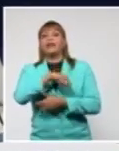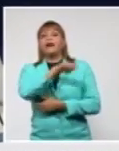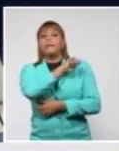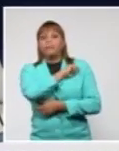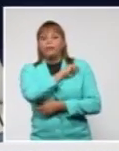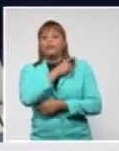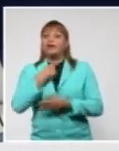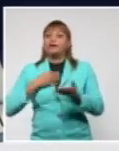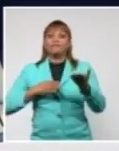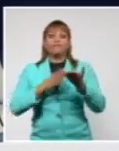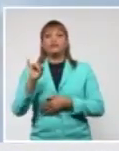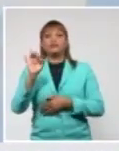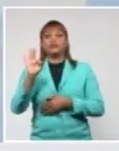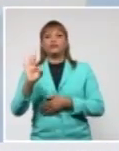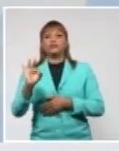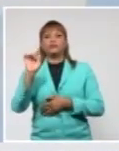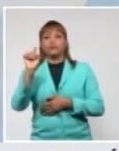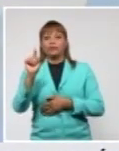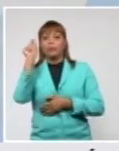Today,